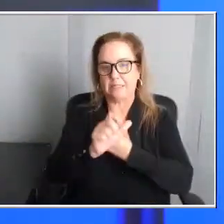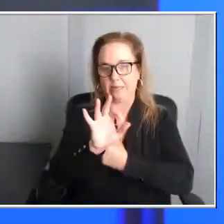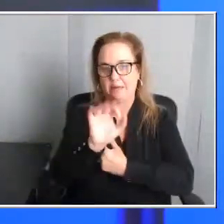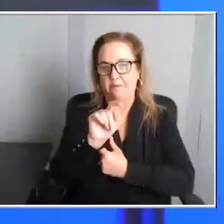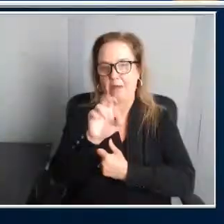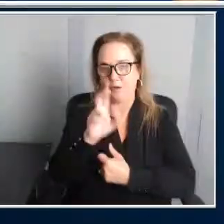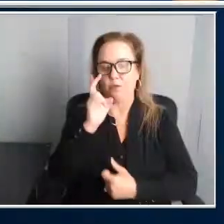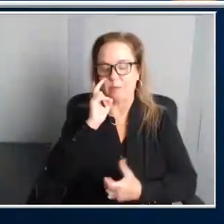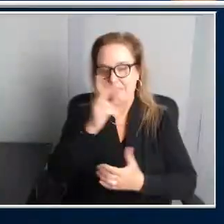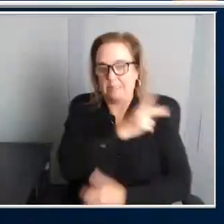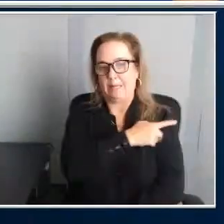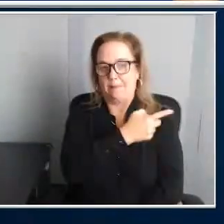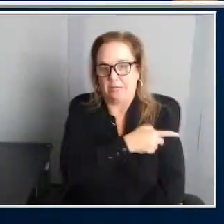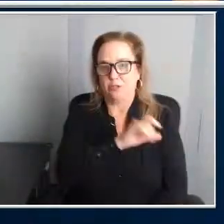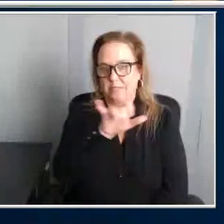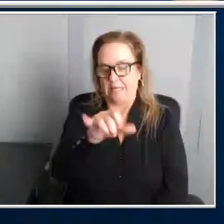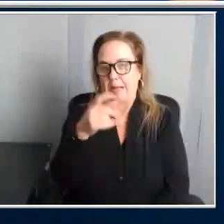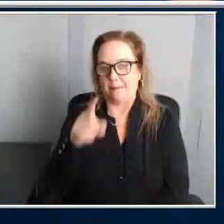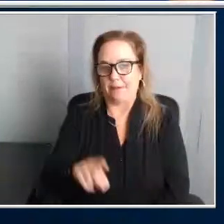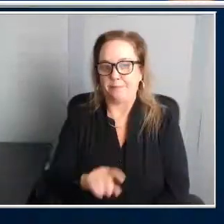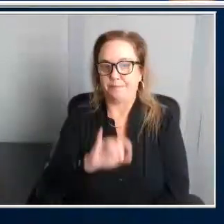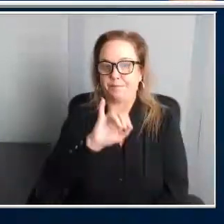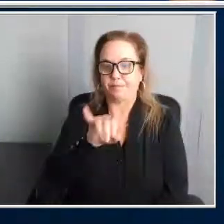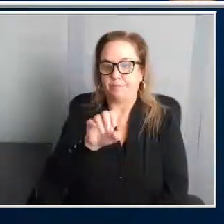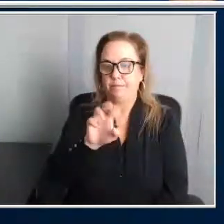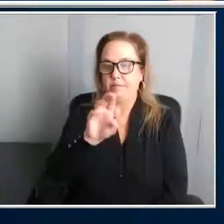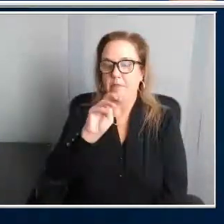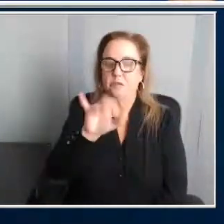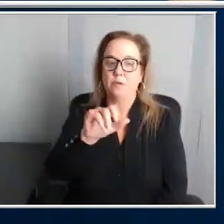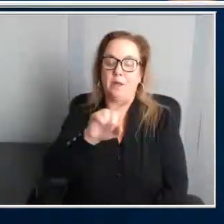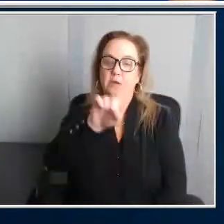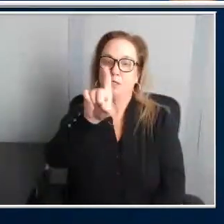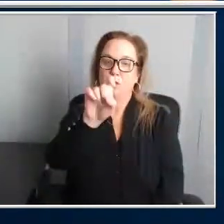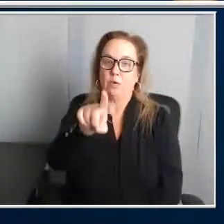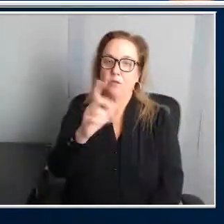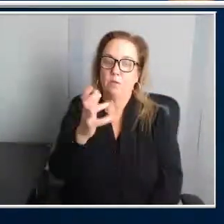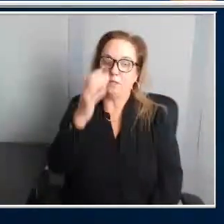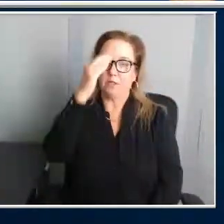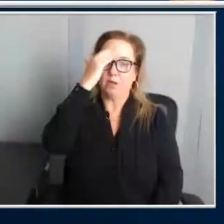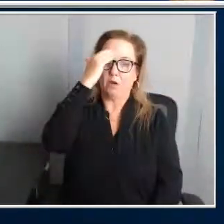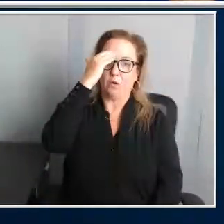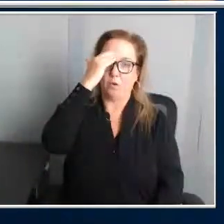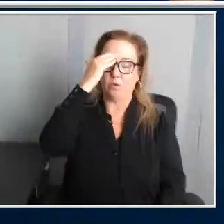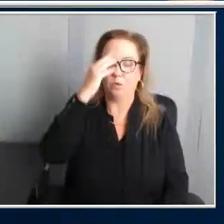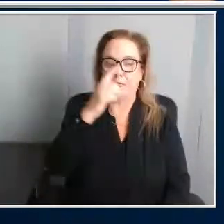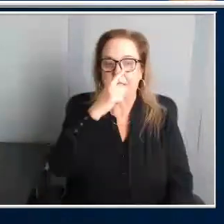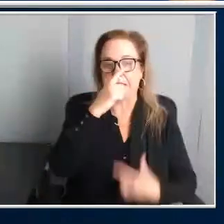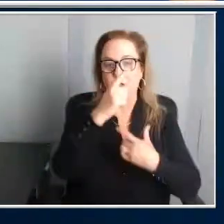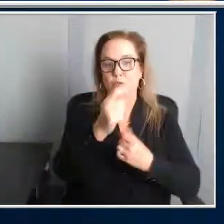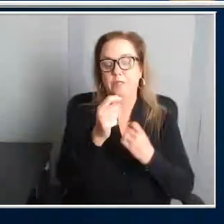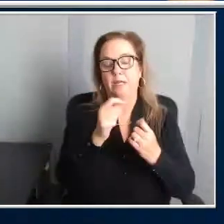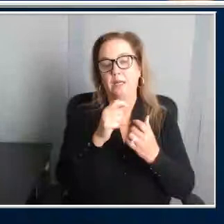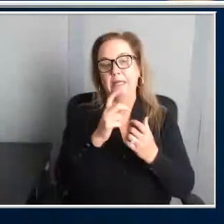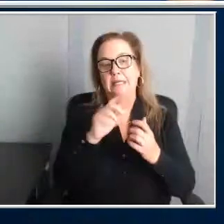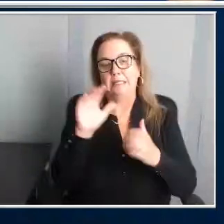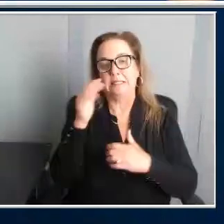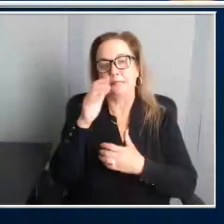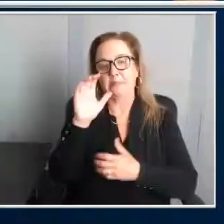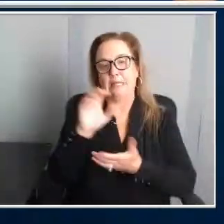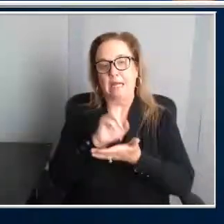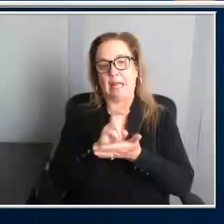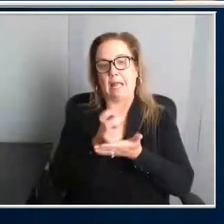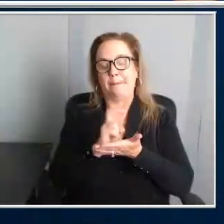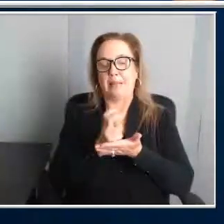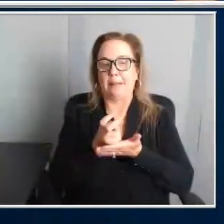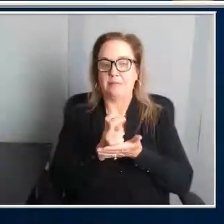that. Jeremy has a question. Jeremy wants to know, and this is really interesting. He writes, it seems like epileptic seizures are